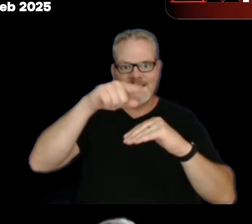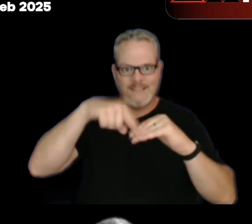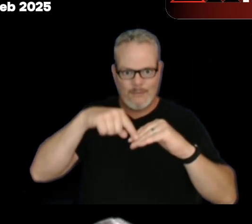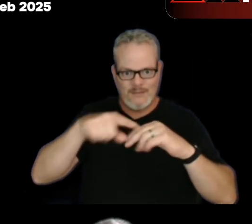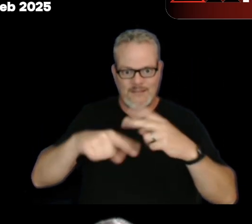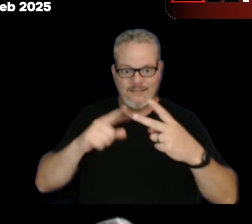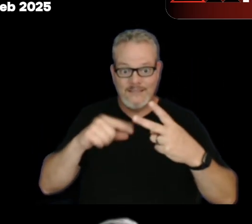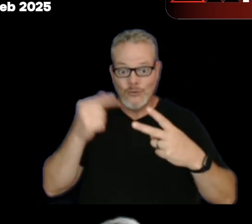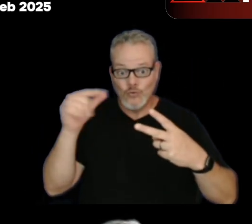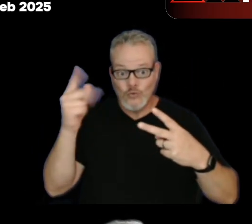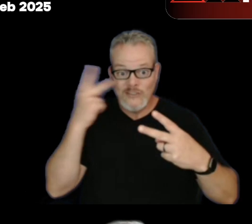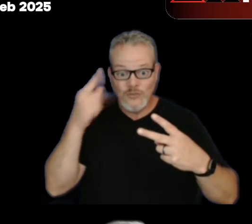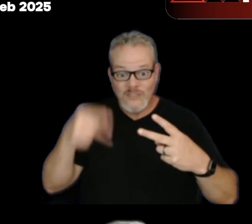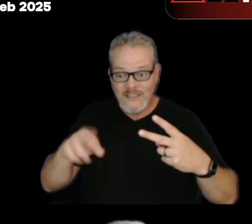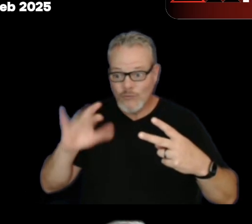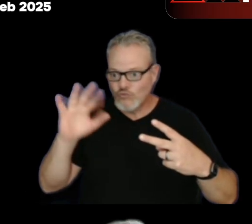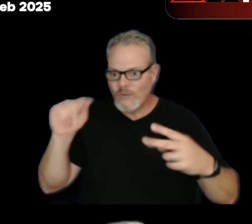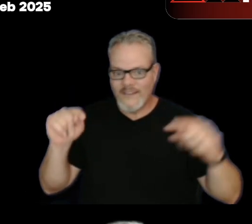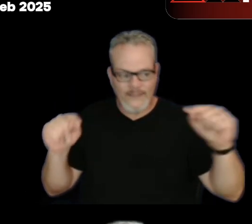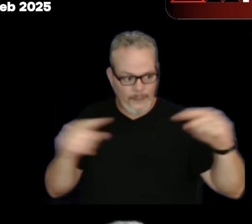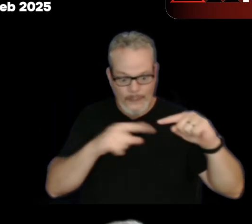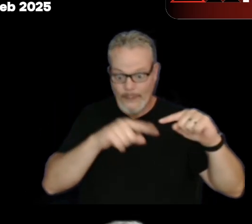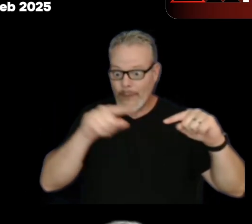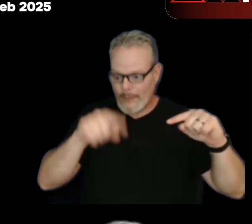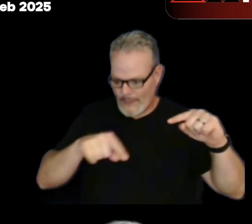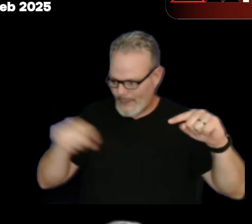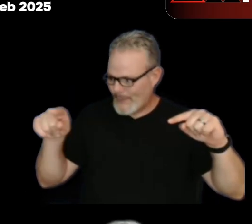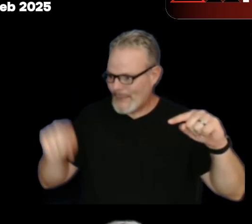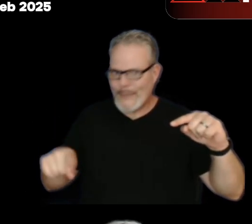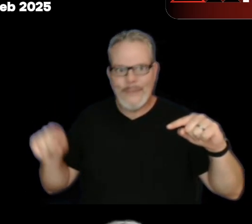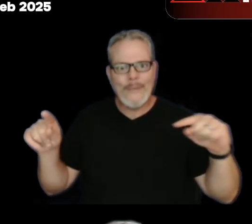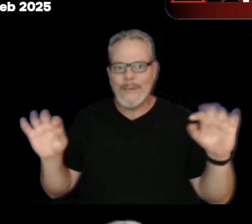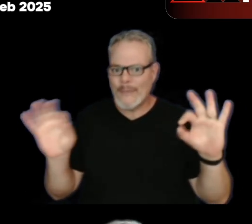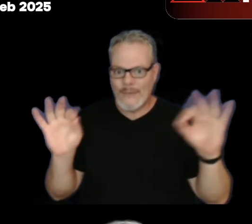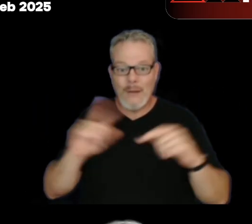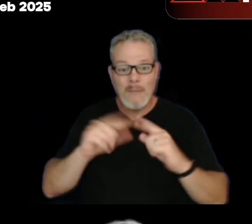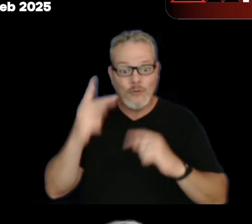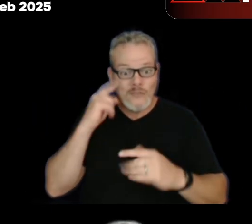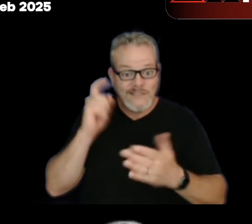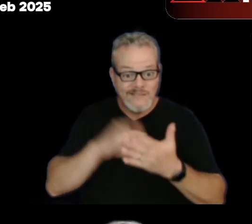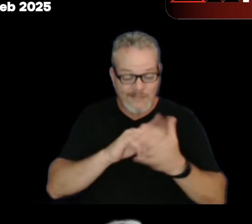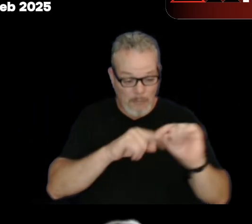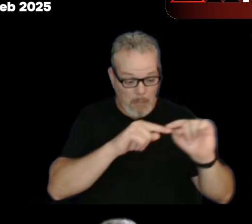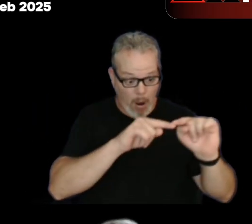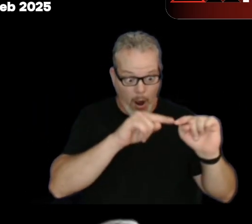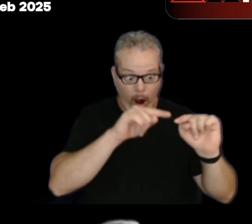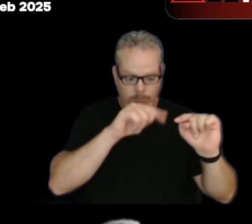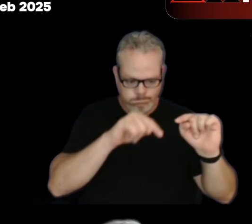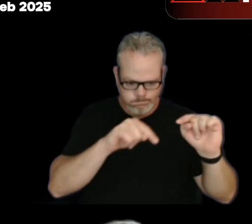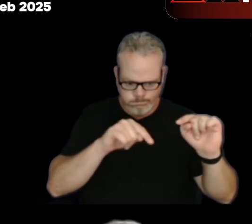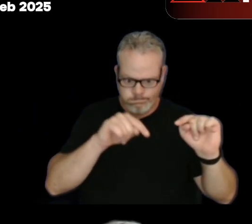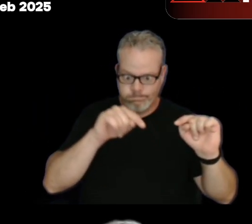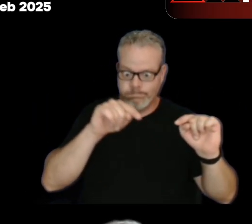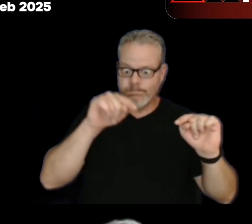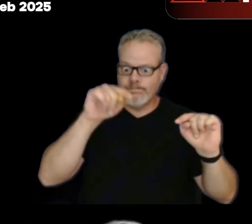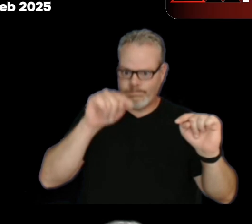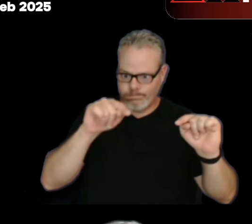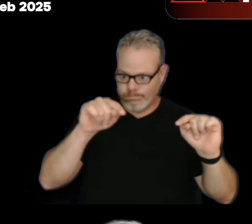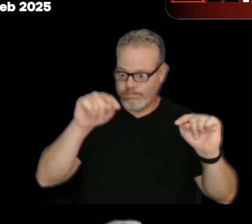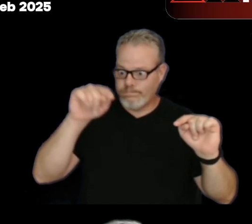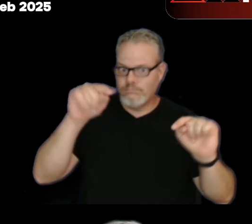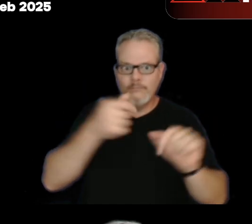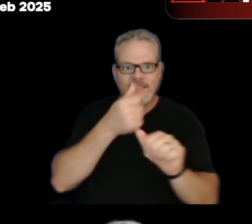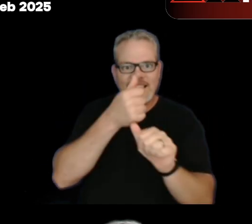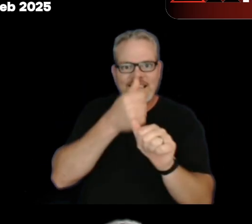deflating, not feeling much of the summit activity, but the summit has been inflating and charging up, and each episode has relieved pressure, causing